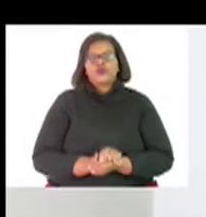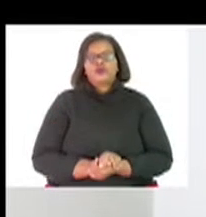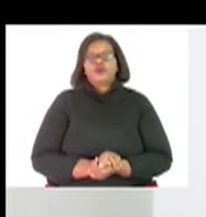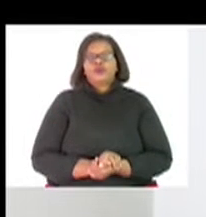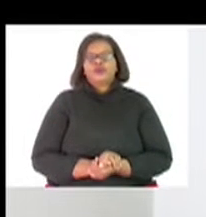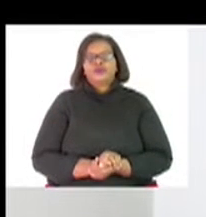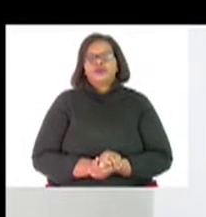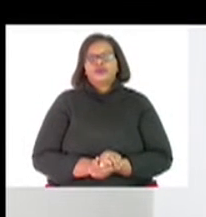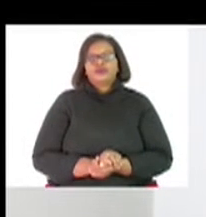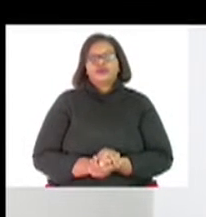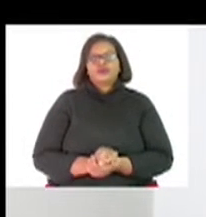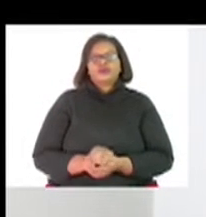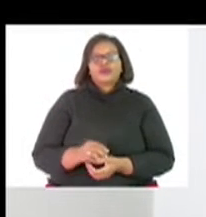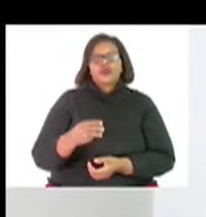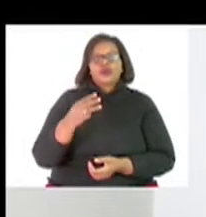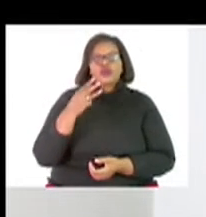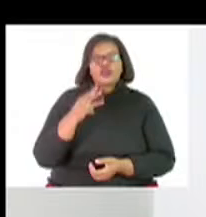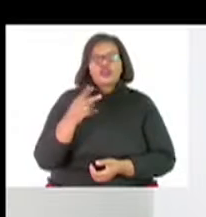24,